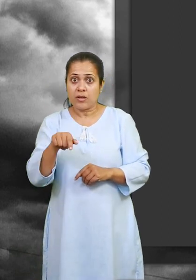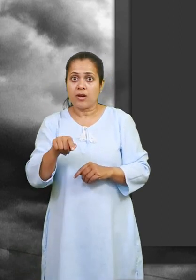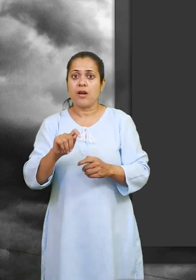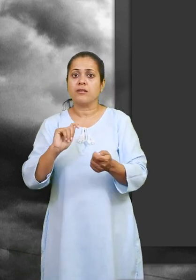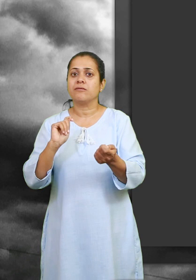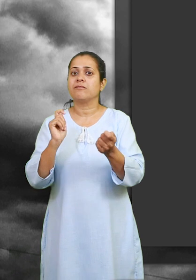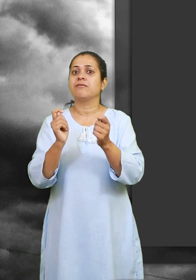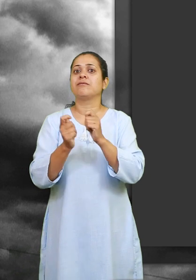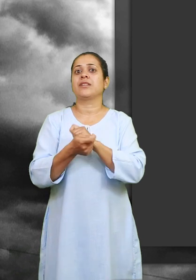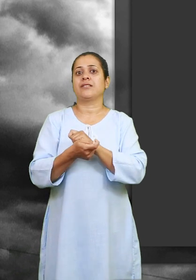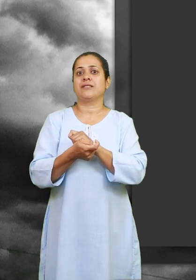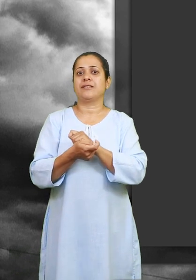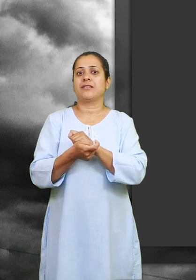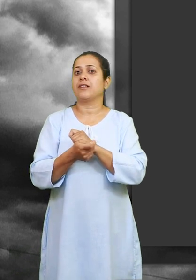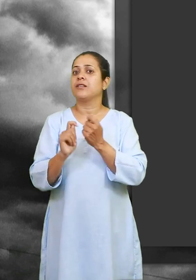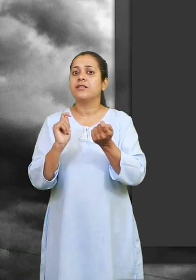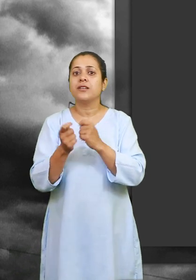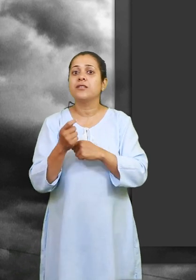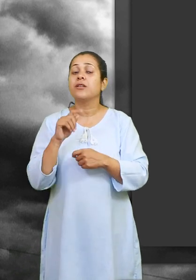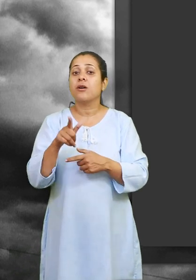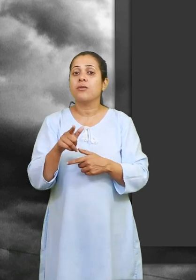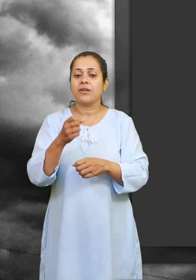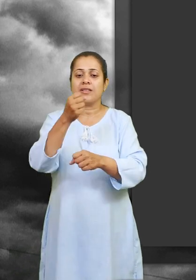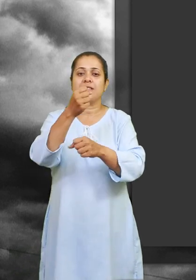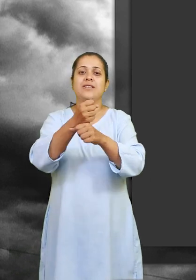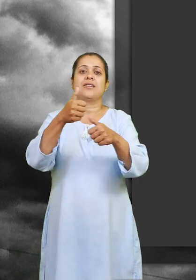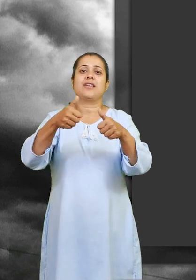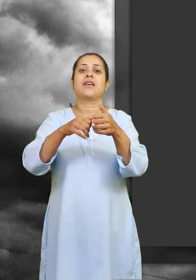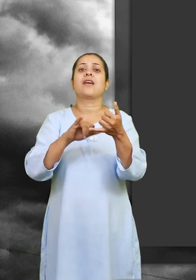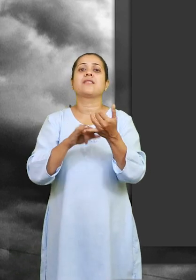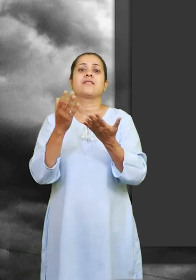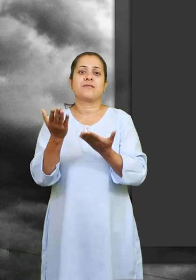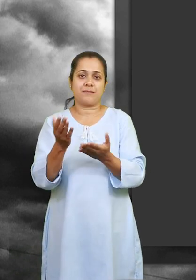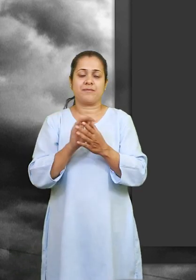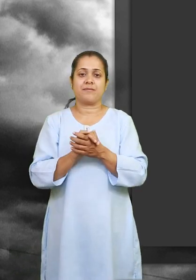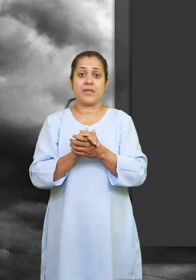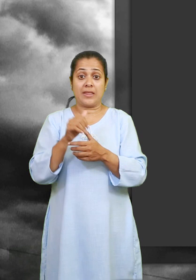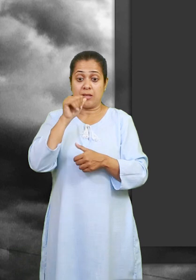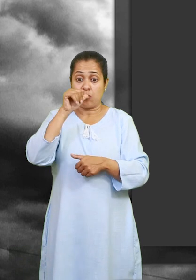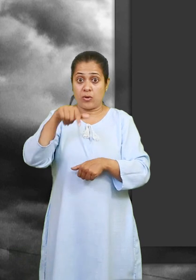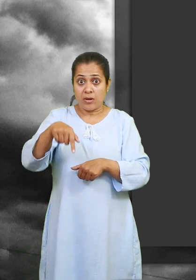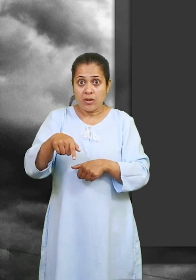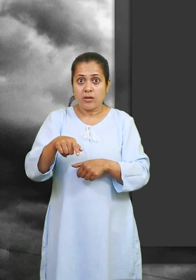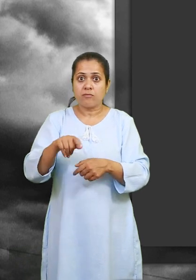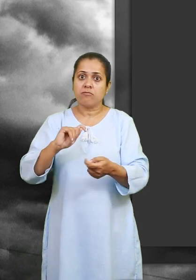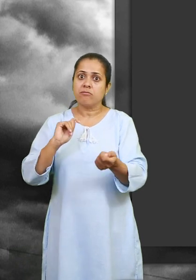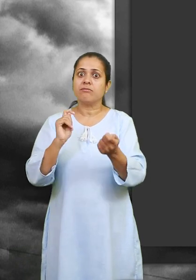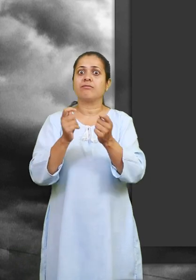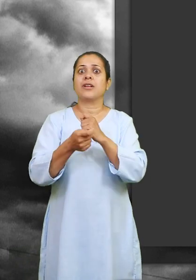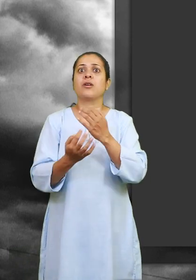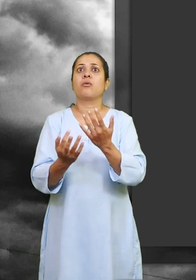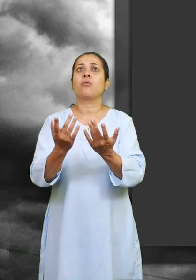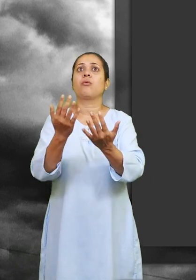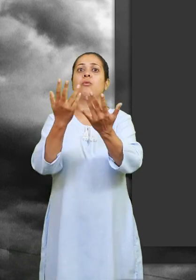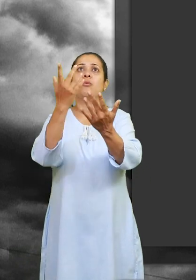has changed its state from liquid to gaseous. So that entire water is turned into water vapor